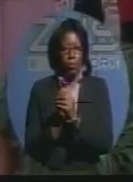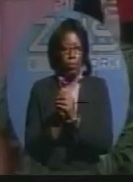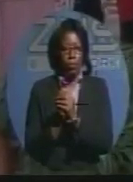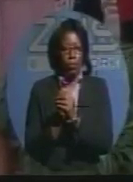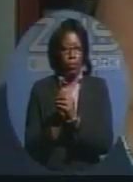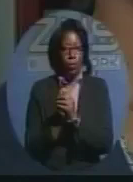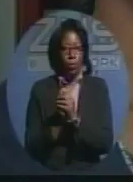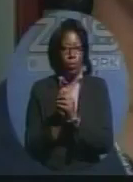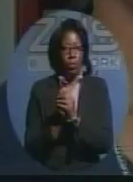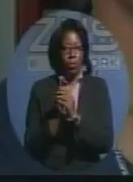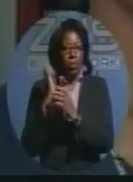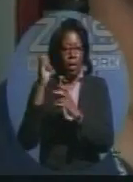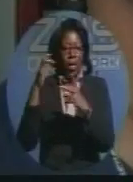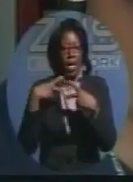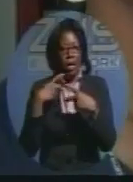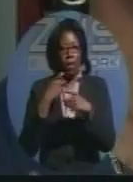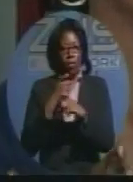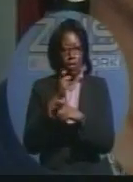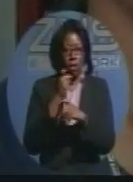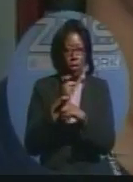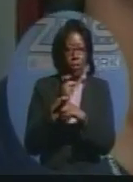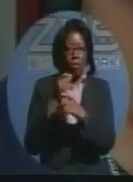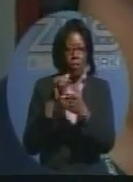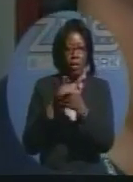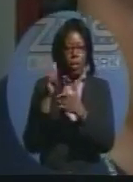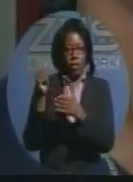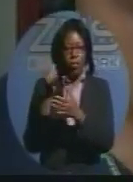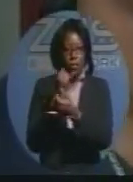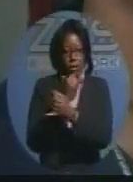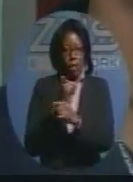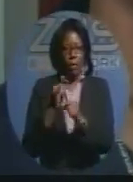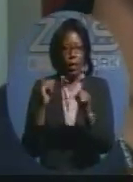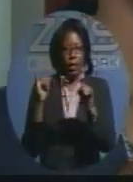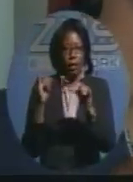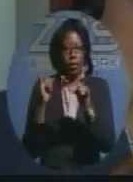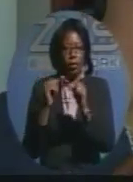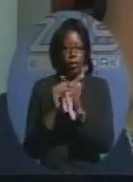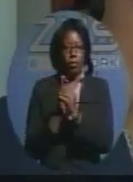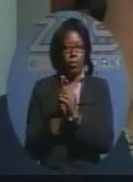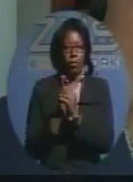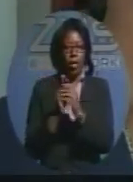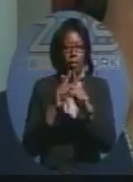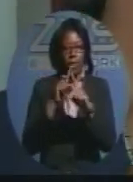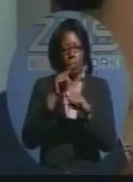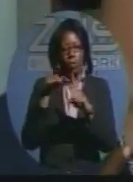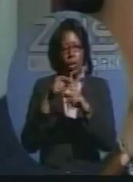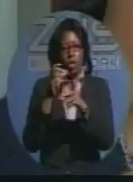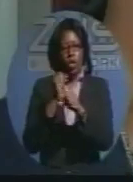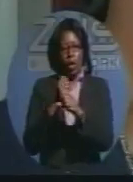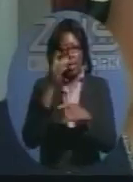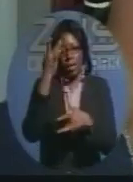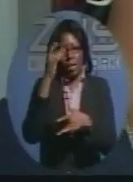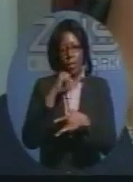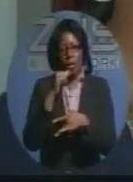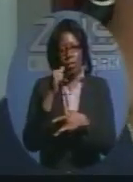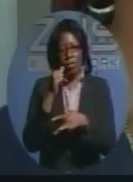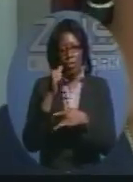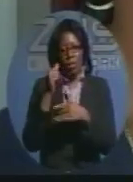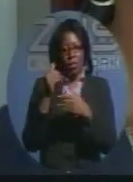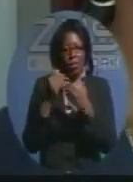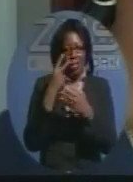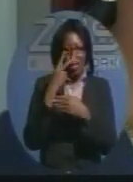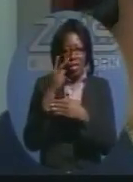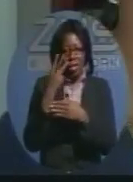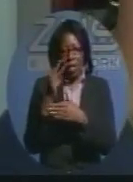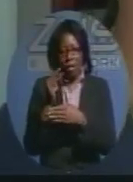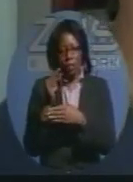He had his jokes, and that was just him. He was independent. But you know, when he got sick, then I wasn't used to seeing him down,